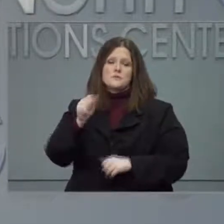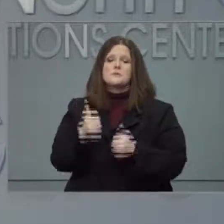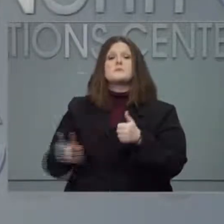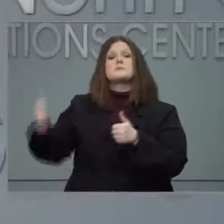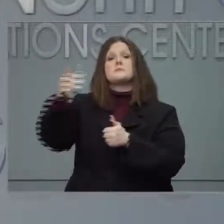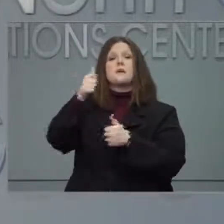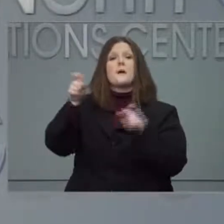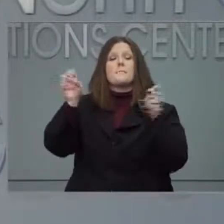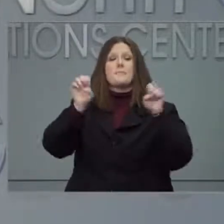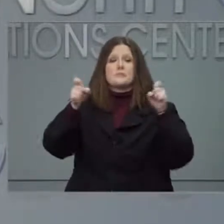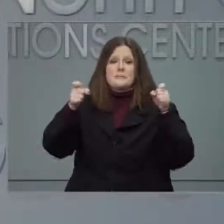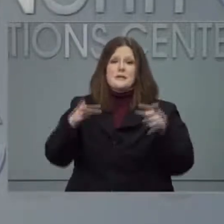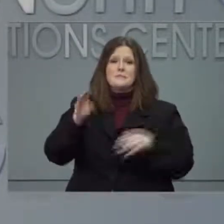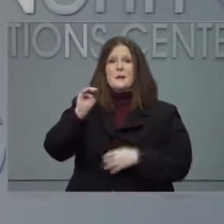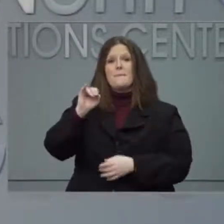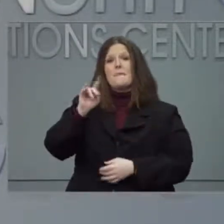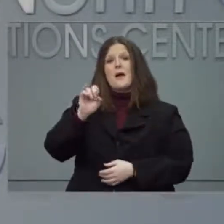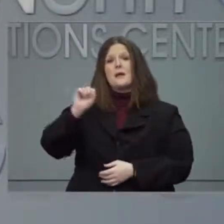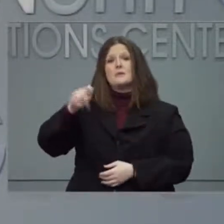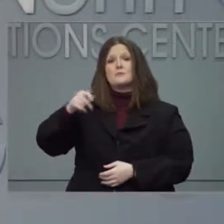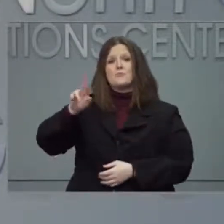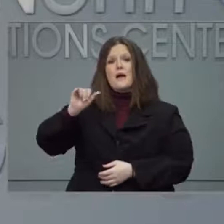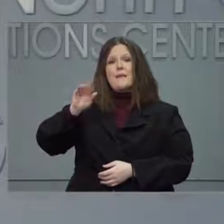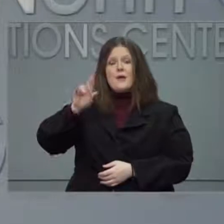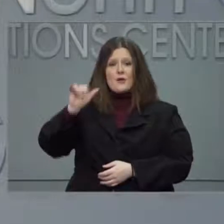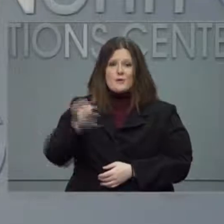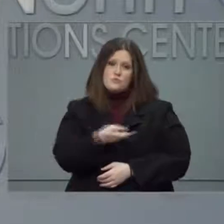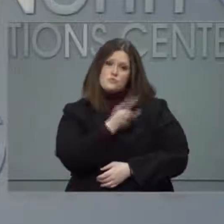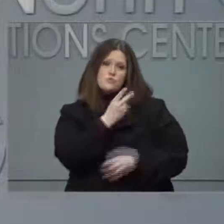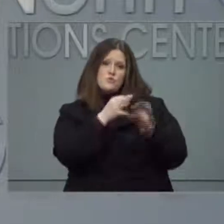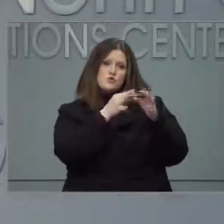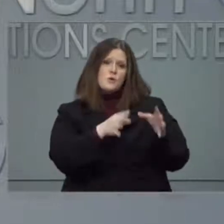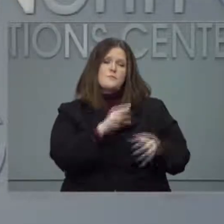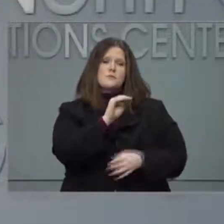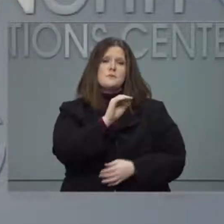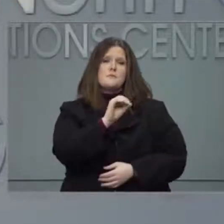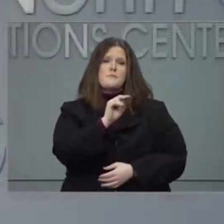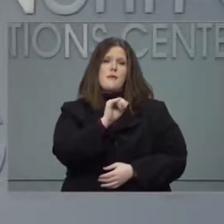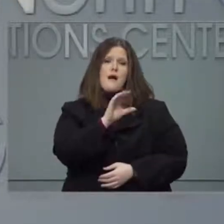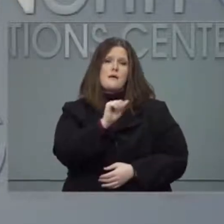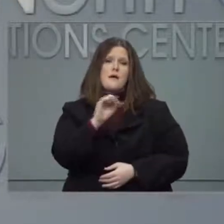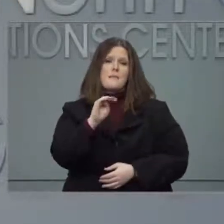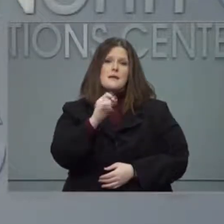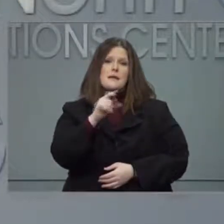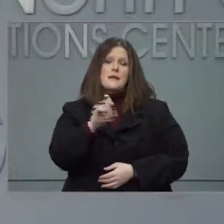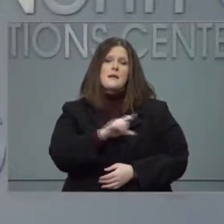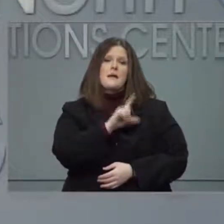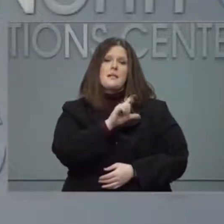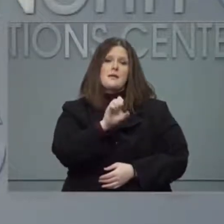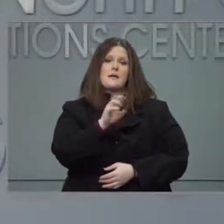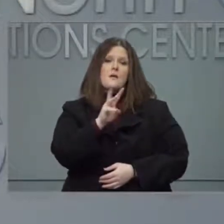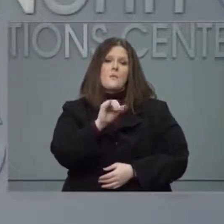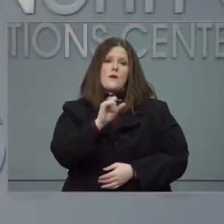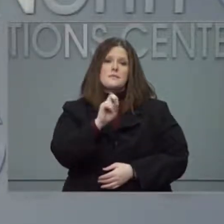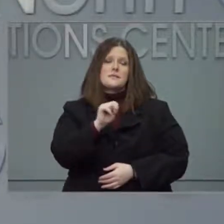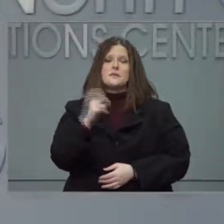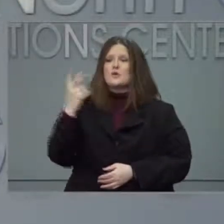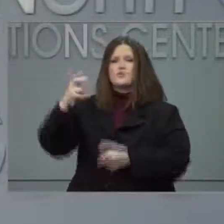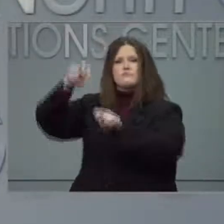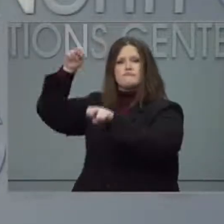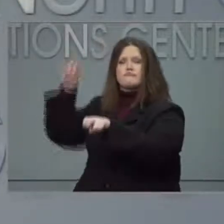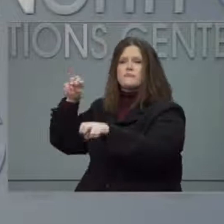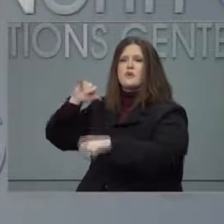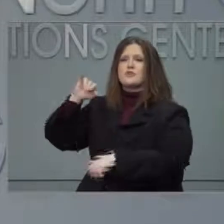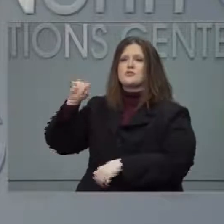Management, Mike Sprayberry. Monica McGee and Lee Williamson are our sign language interpreters, and behind the scenes, Jasmine and